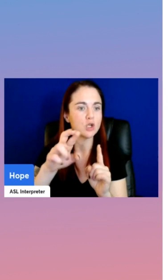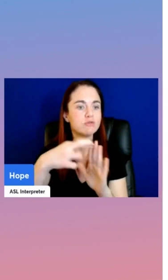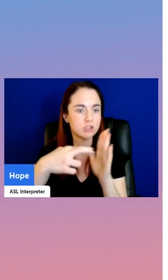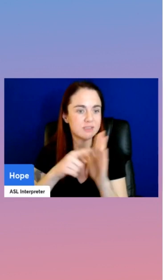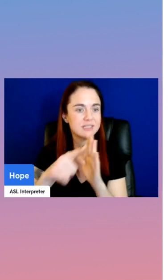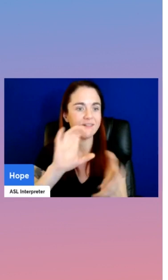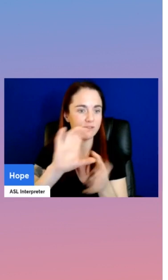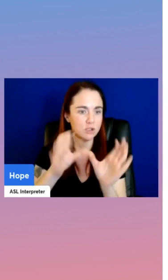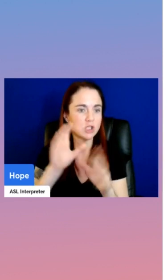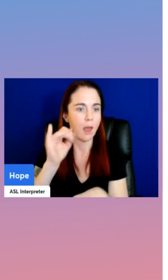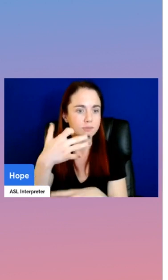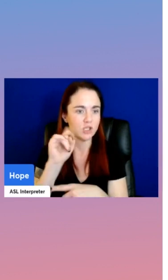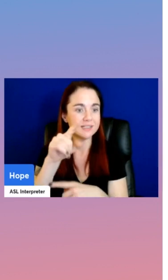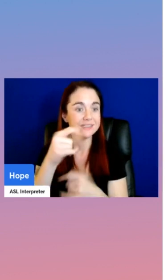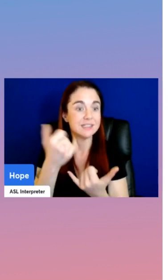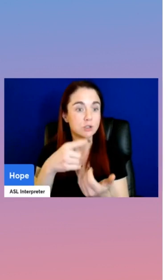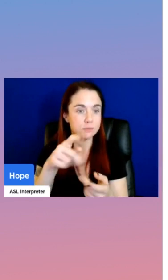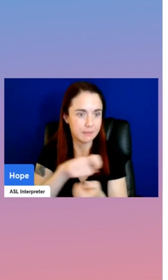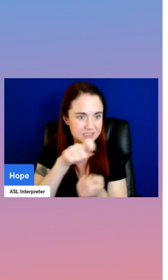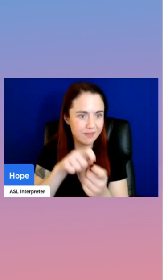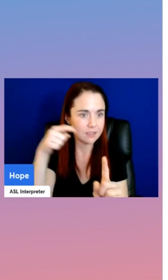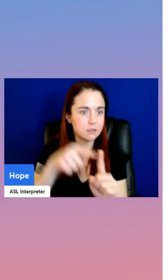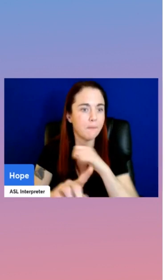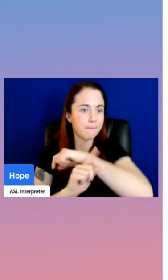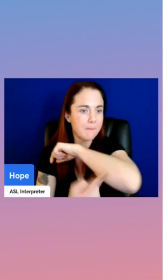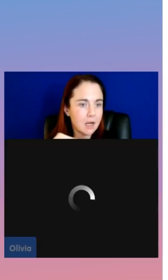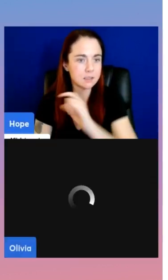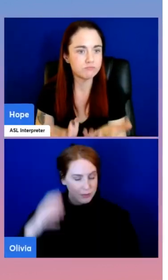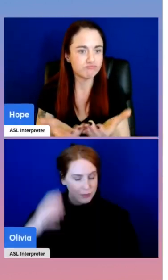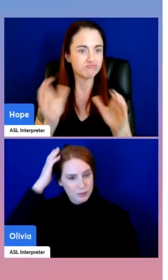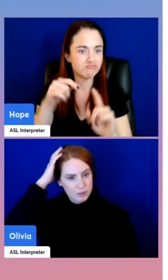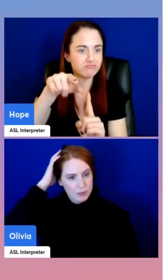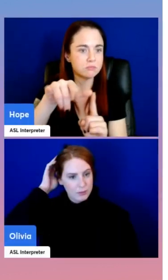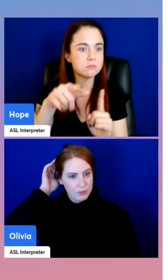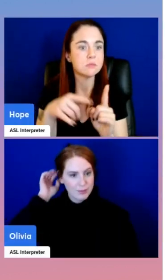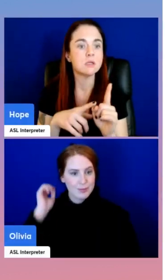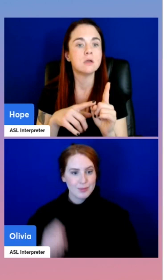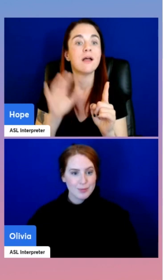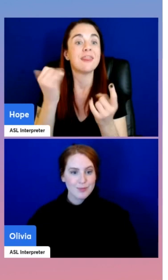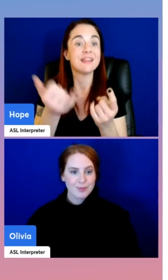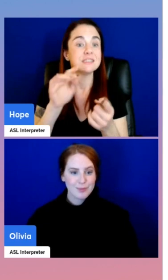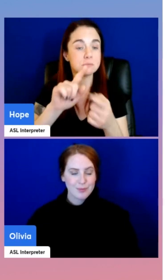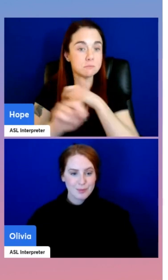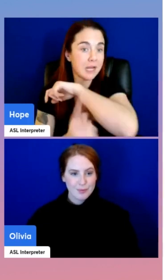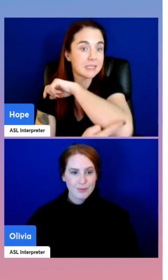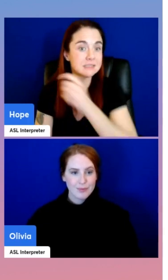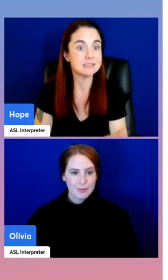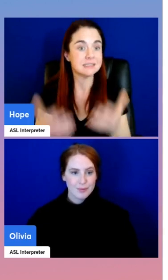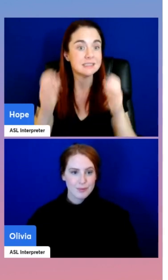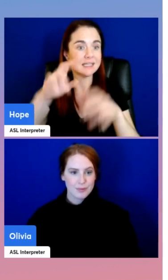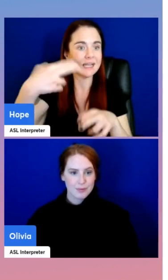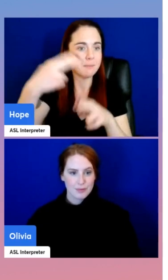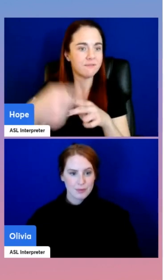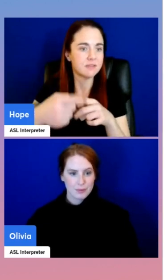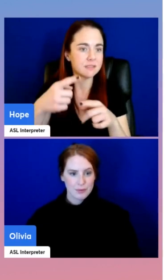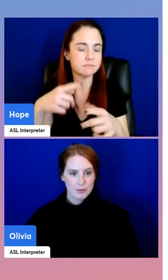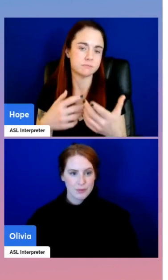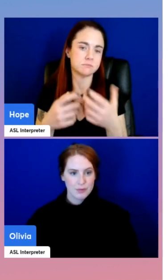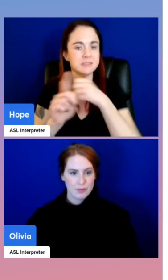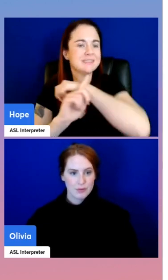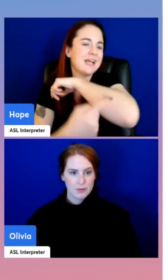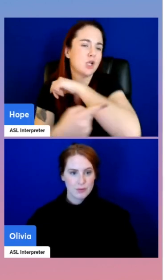object, where here you specify a bucket. So in HCP constructs, bucket is the name of an OS container,